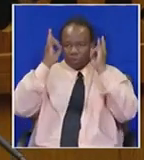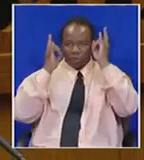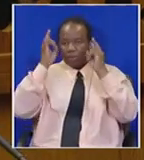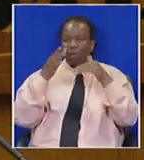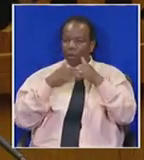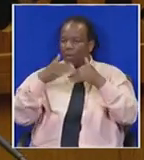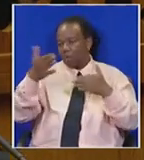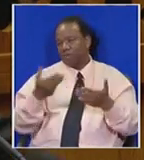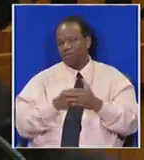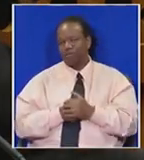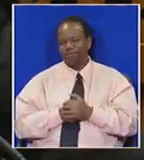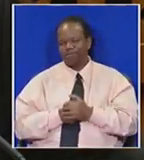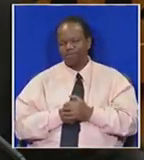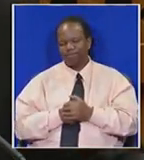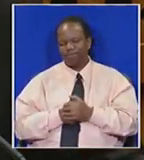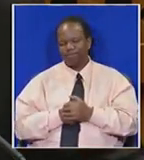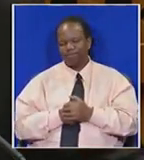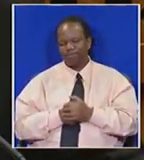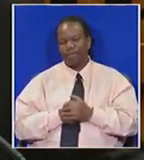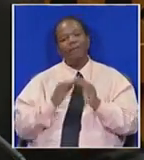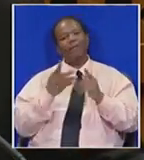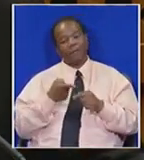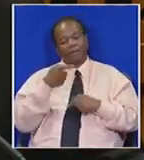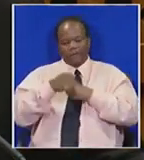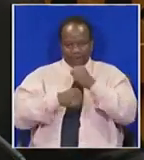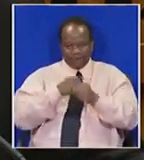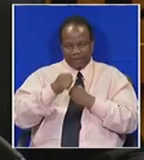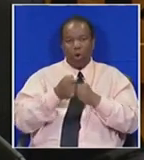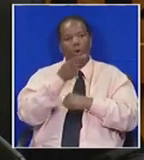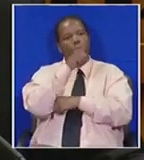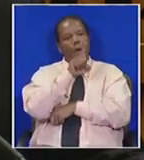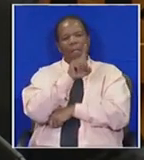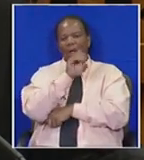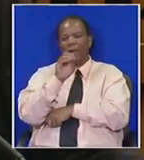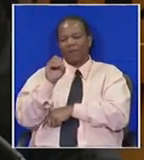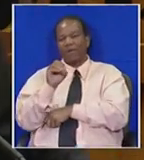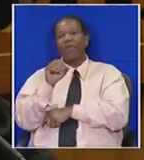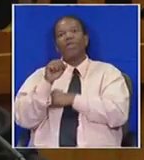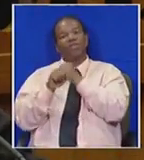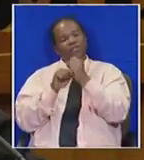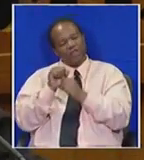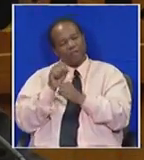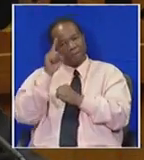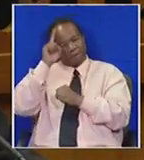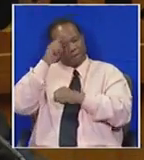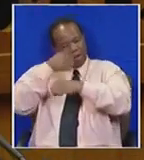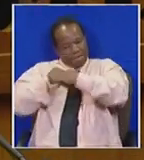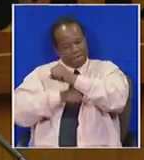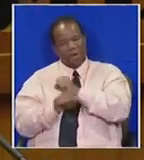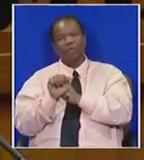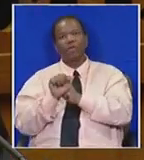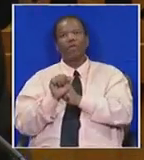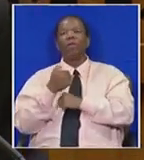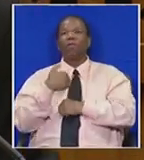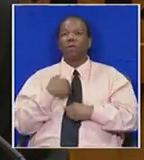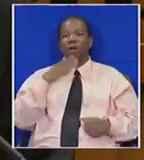scale. In this year that we celebrate 100 years since the birth of Madiba, I am reminded